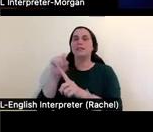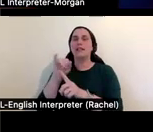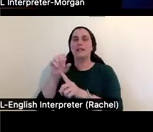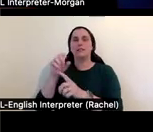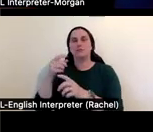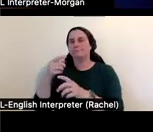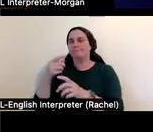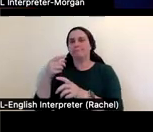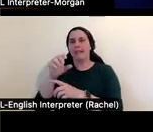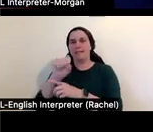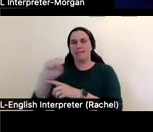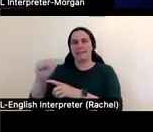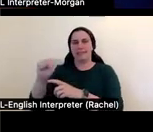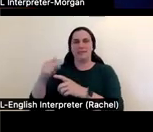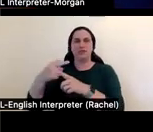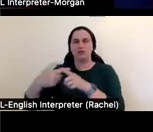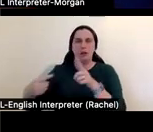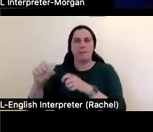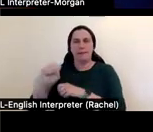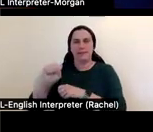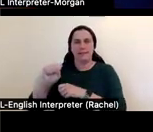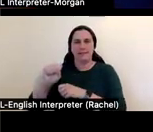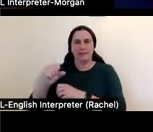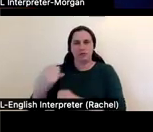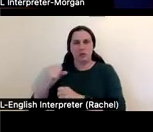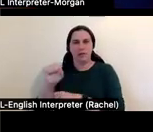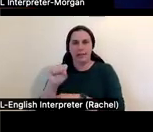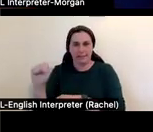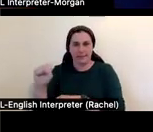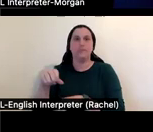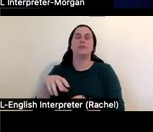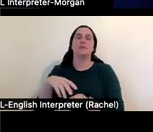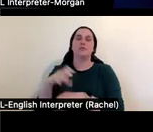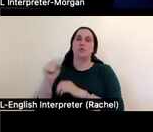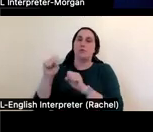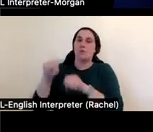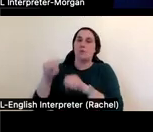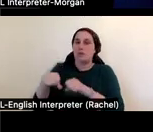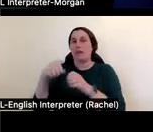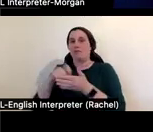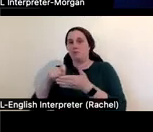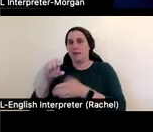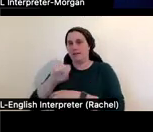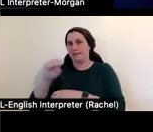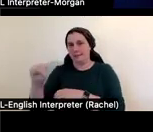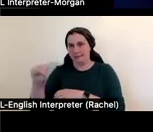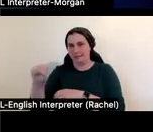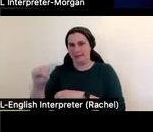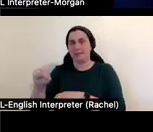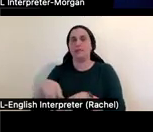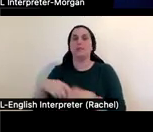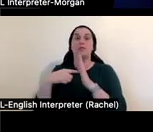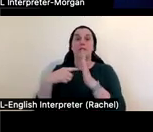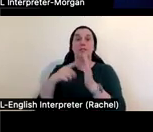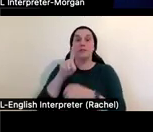extra sound. Don't call it German B. Don't let your students say it's a German B. It's a Yeah, sharp is S, like a